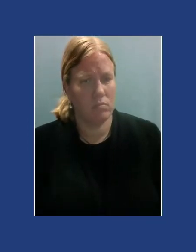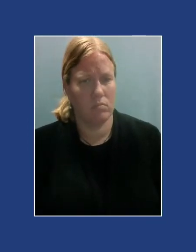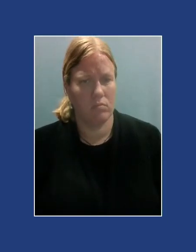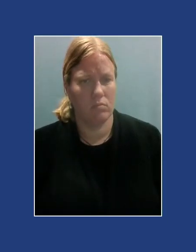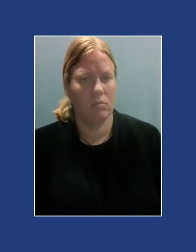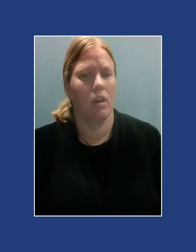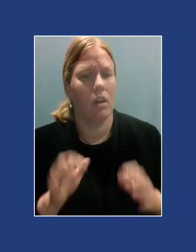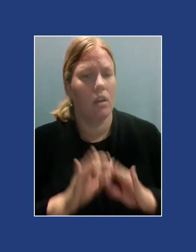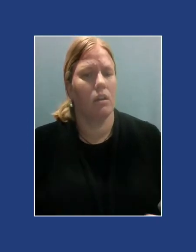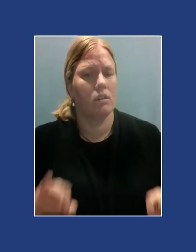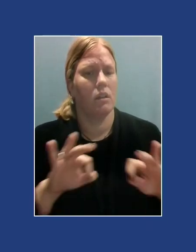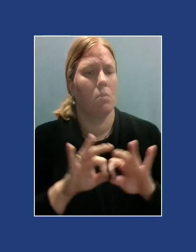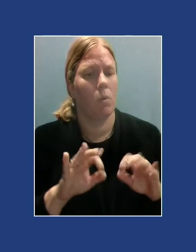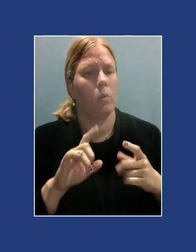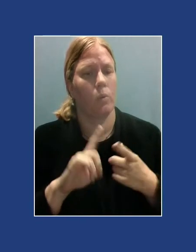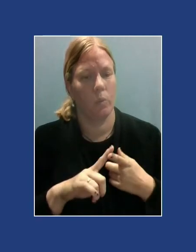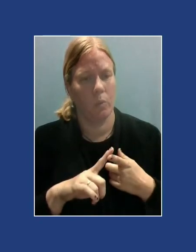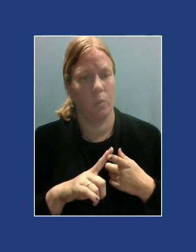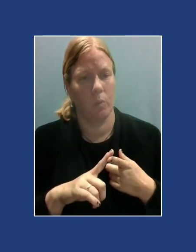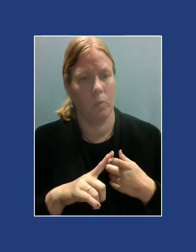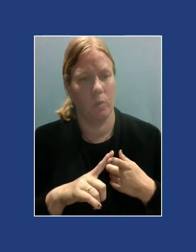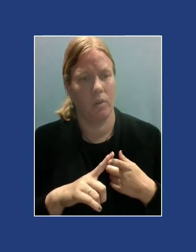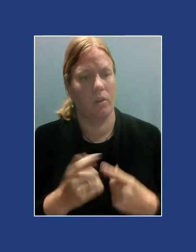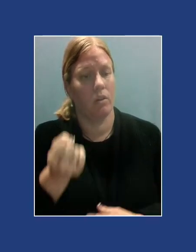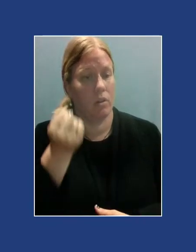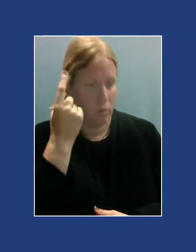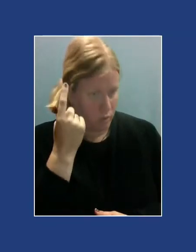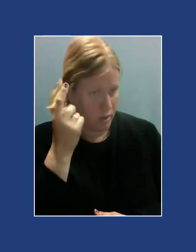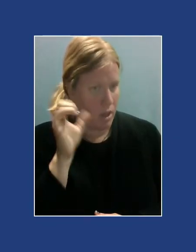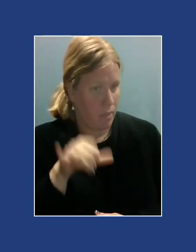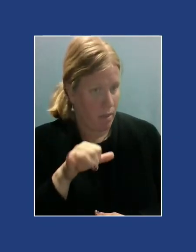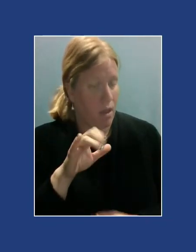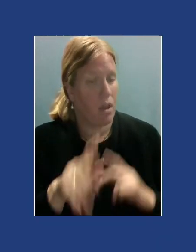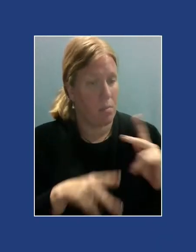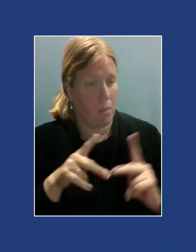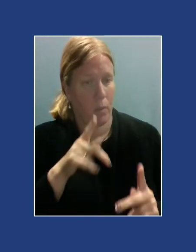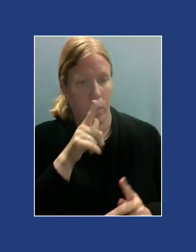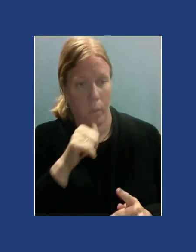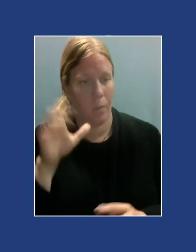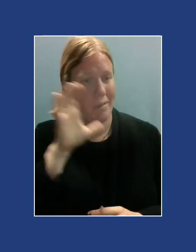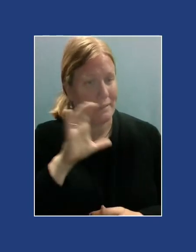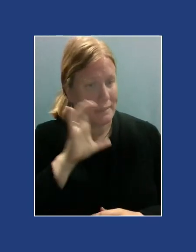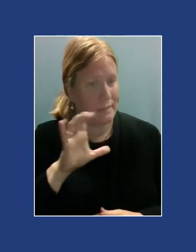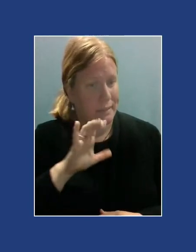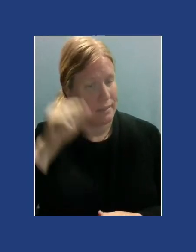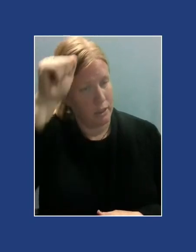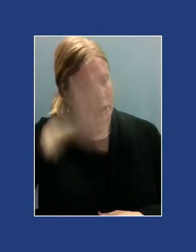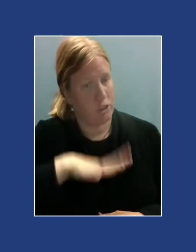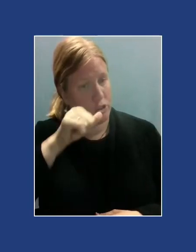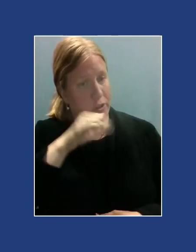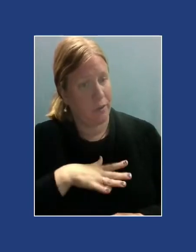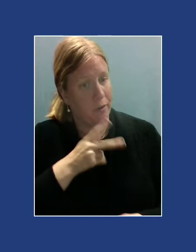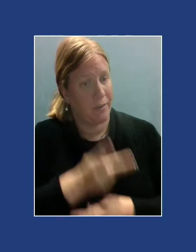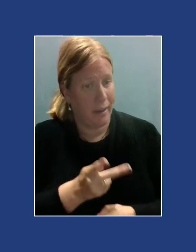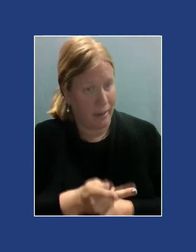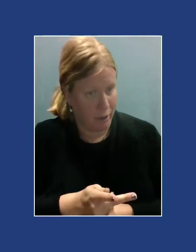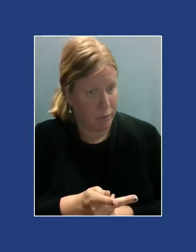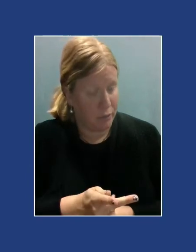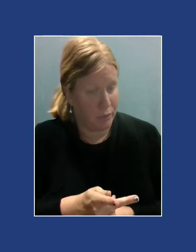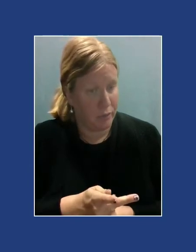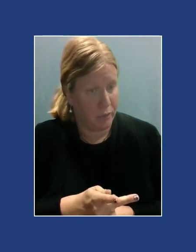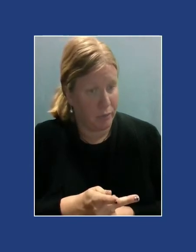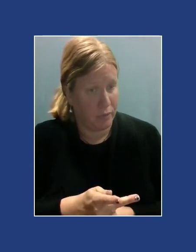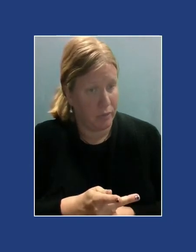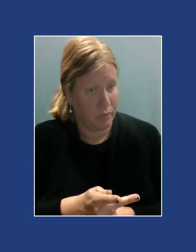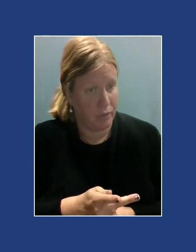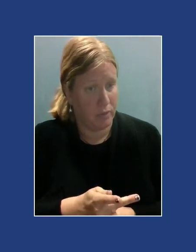It's important to understand that when people seek gender-affirming medical and surgical care, we want to initiate